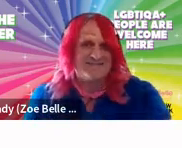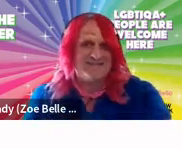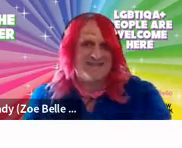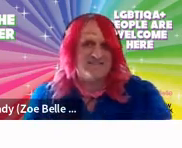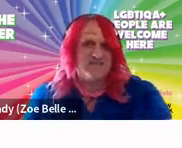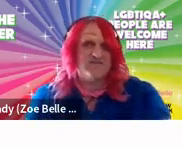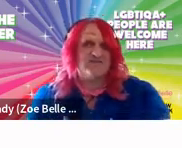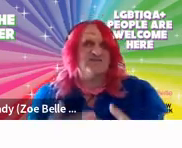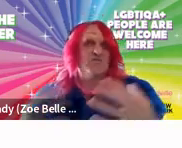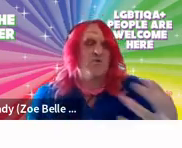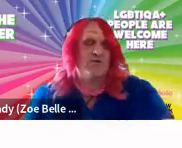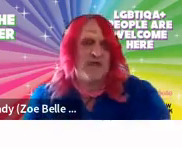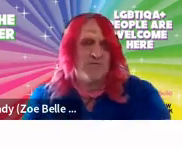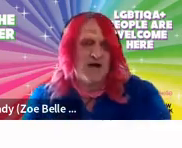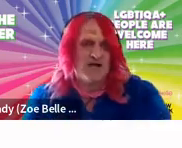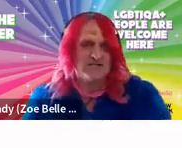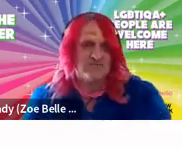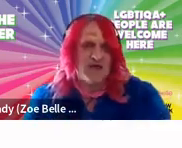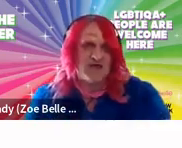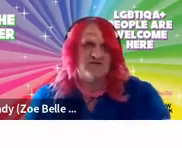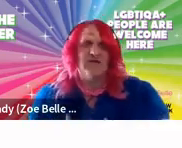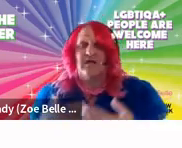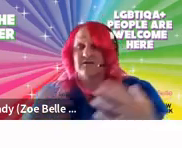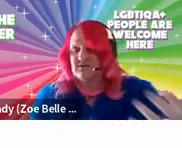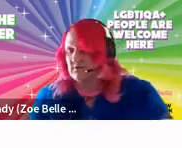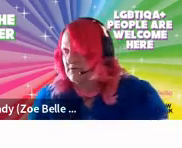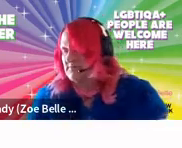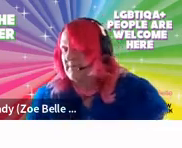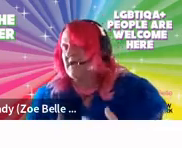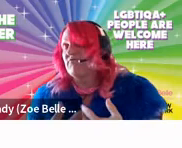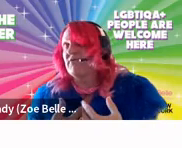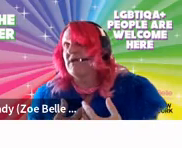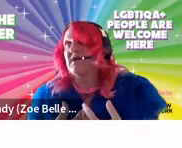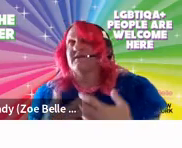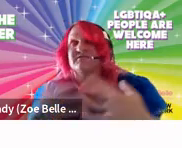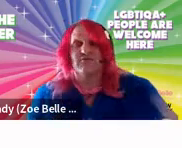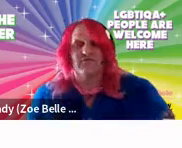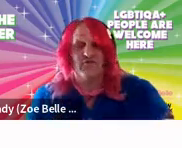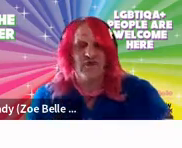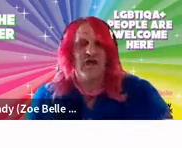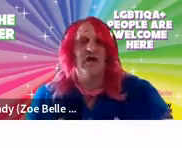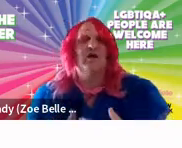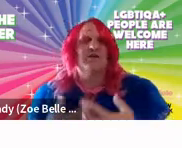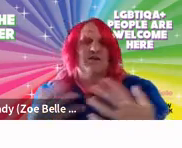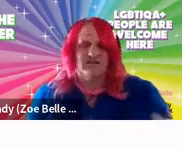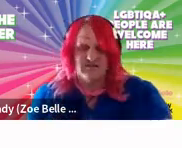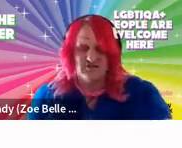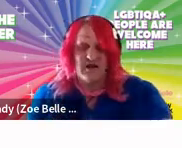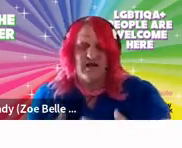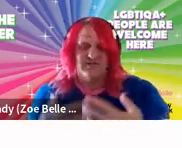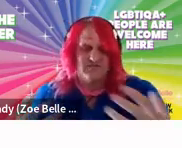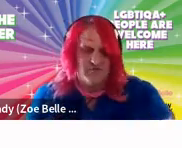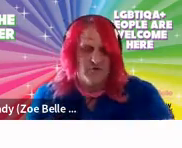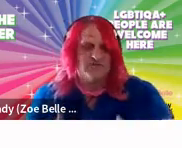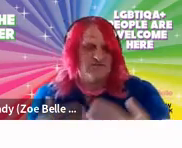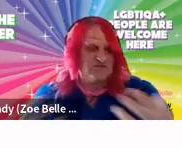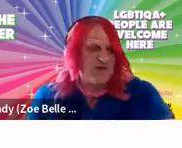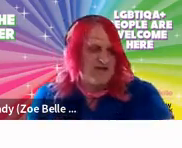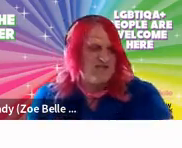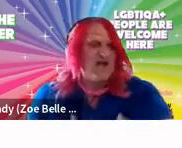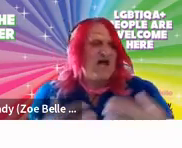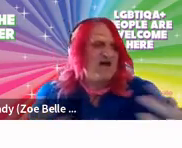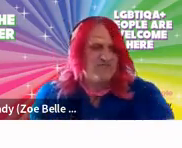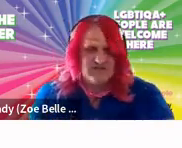to access that services and what they might expect. Include being really sort of clear that it is a trans